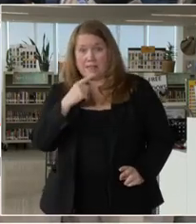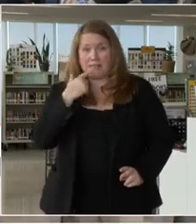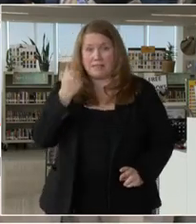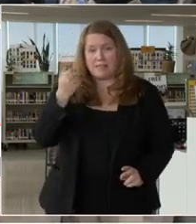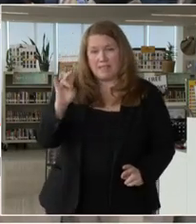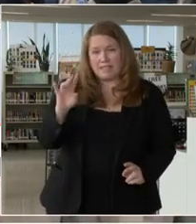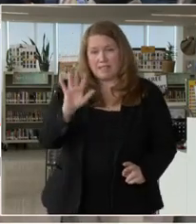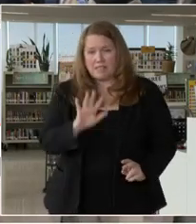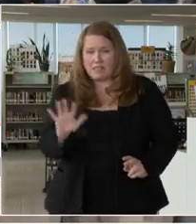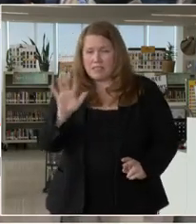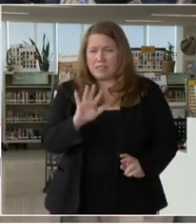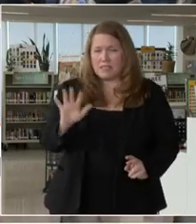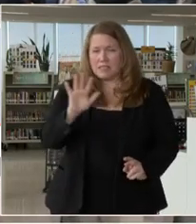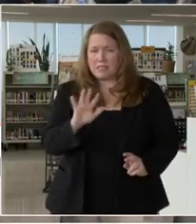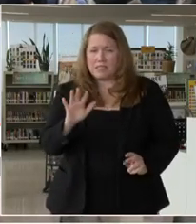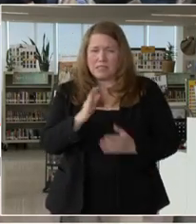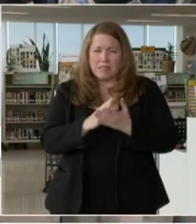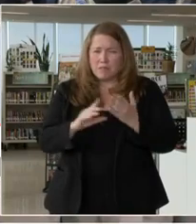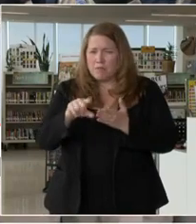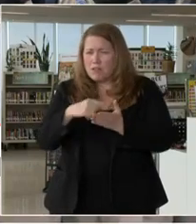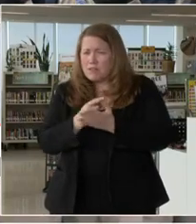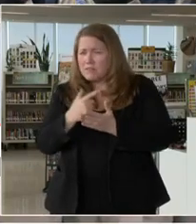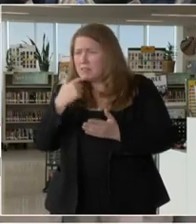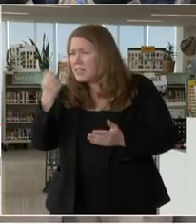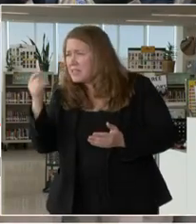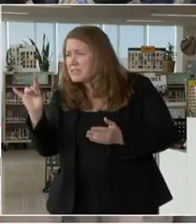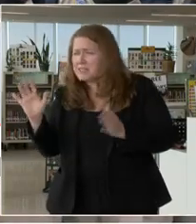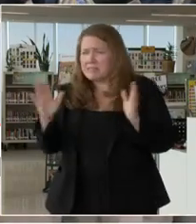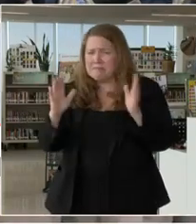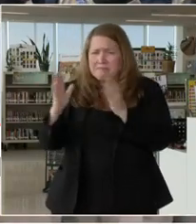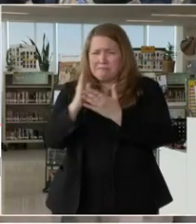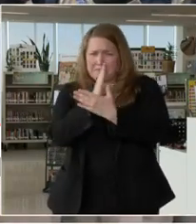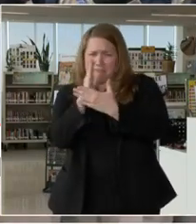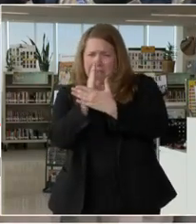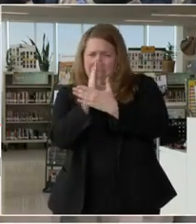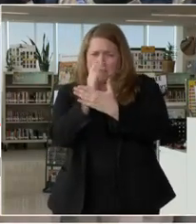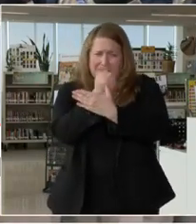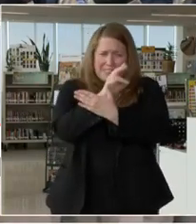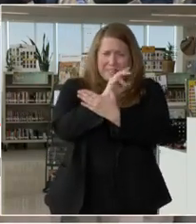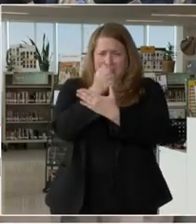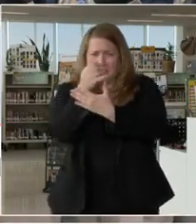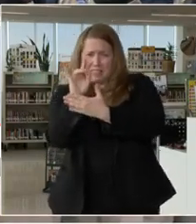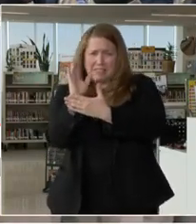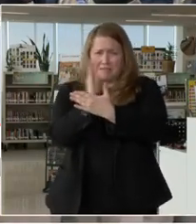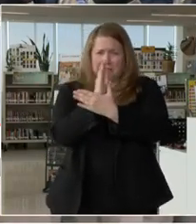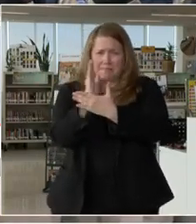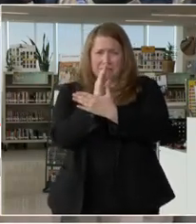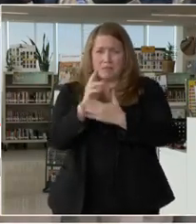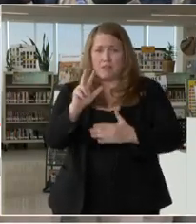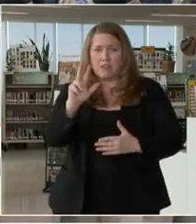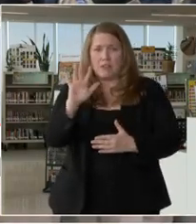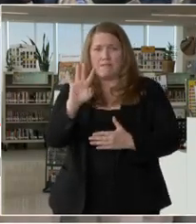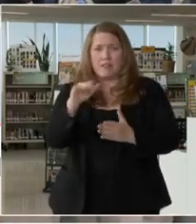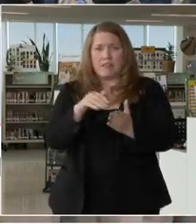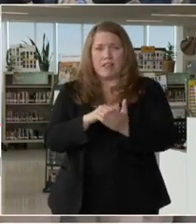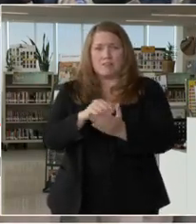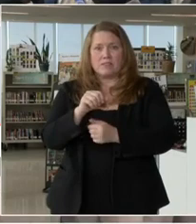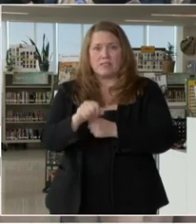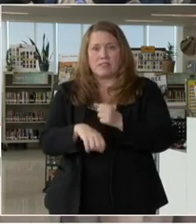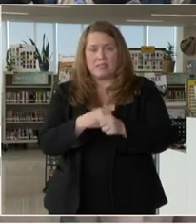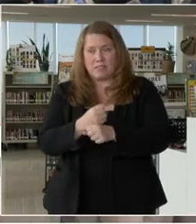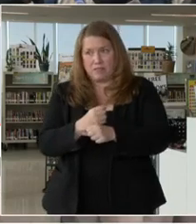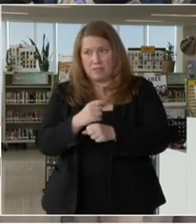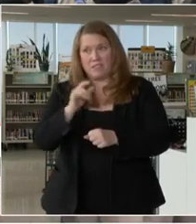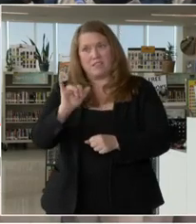graduated 17, or some of you who may graduate at 18 or 19, we'll start paying you $34,000 a year once you make it to this part